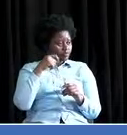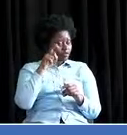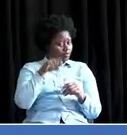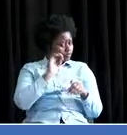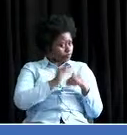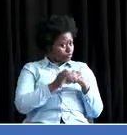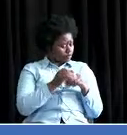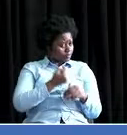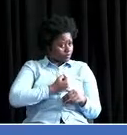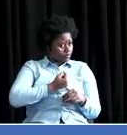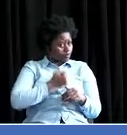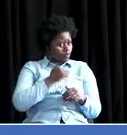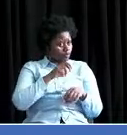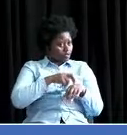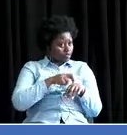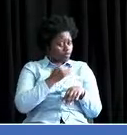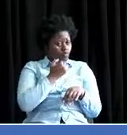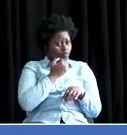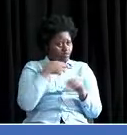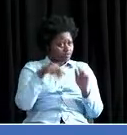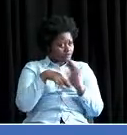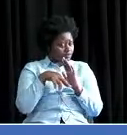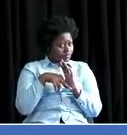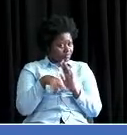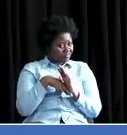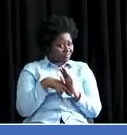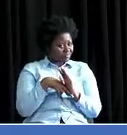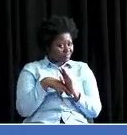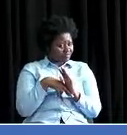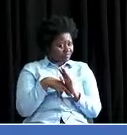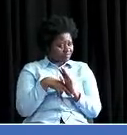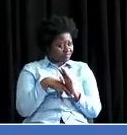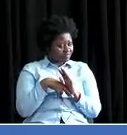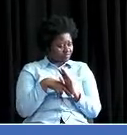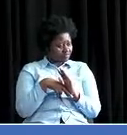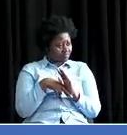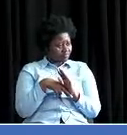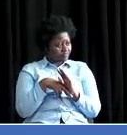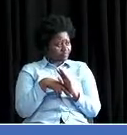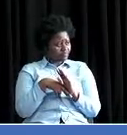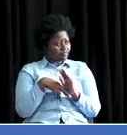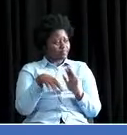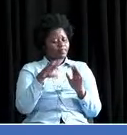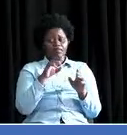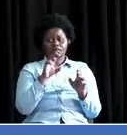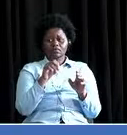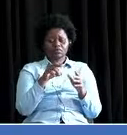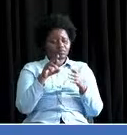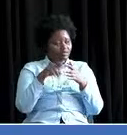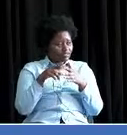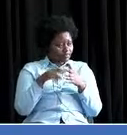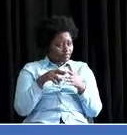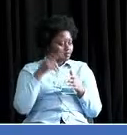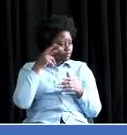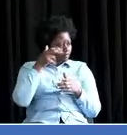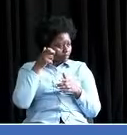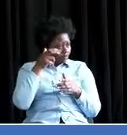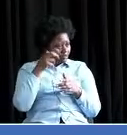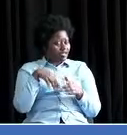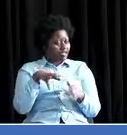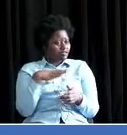Speaker. I need to know who was he referring to. I didn't hear him saying that. I didn't hear him If you play back the recording, Speaker, you'll hear it.